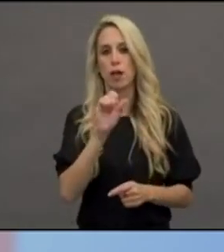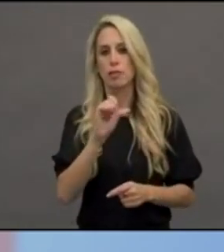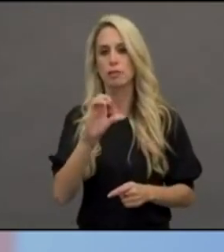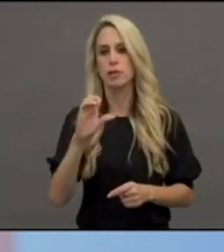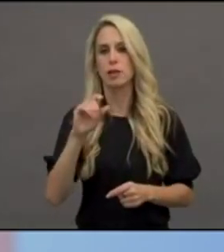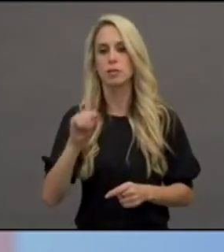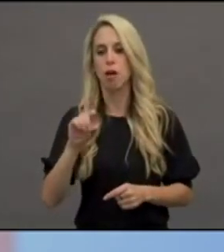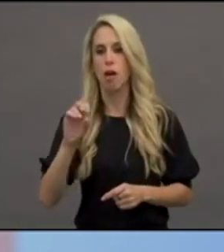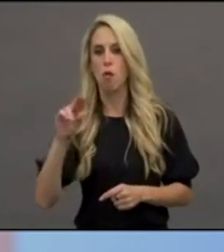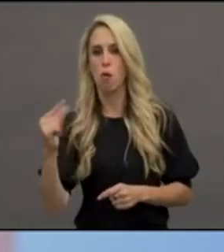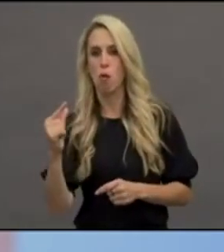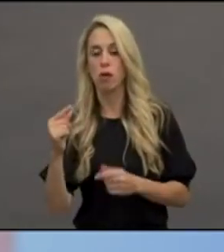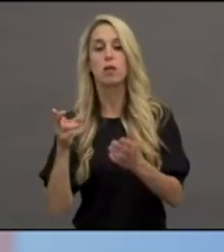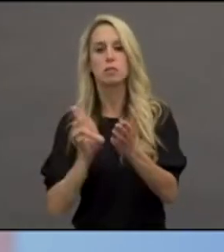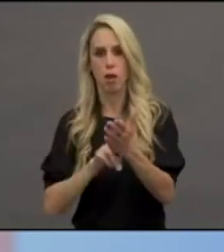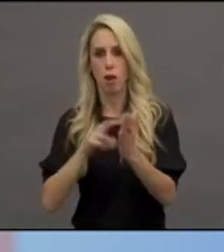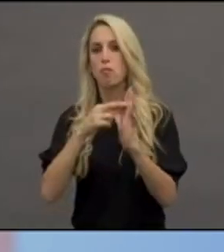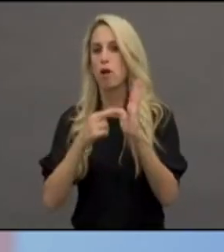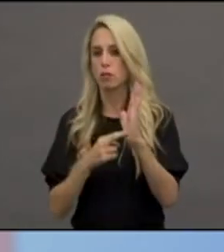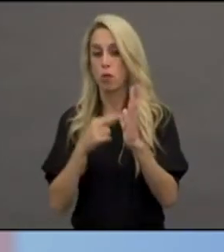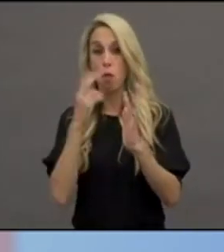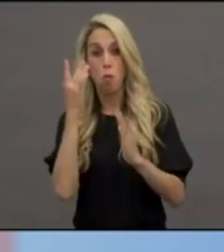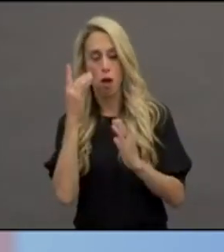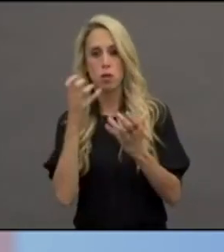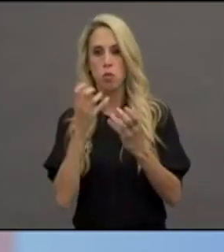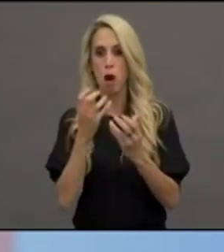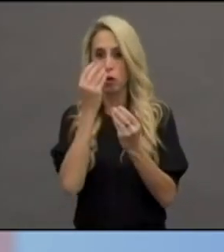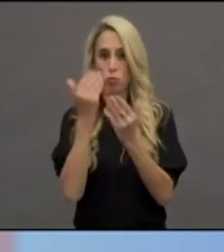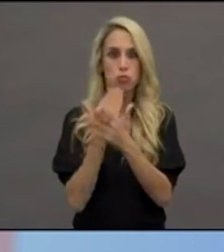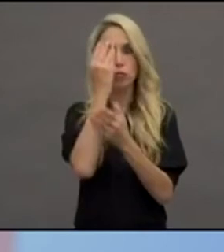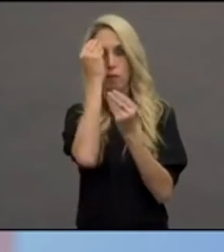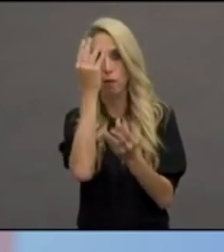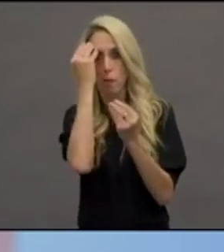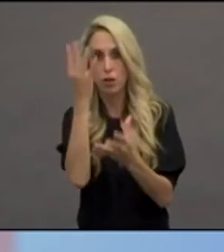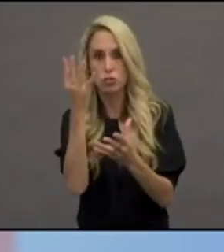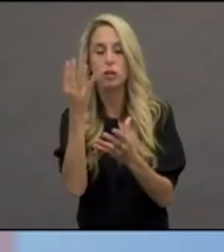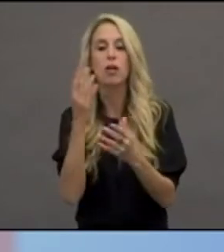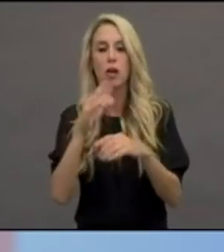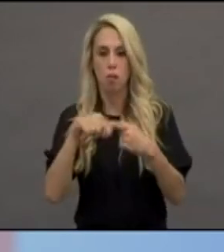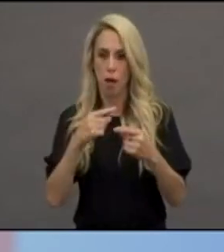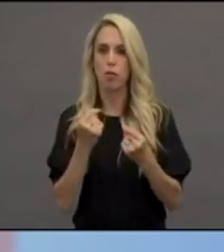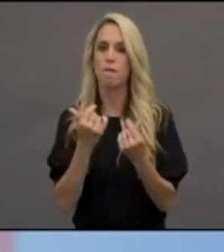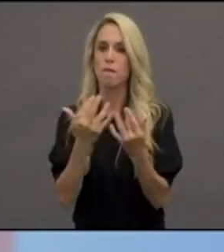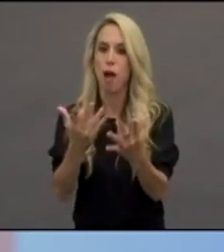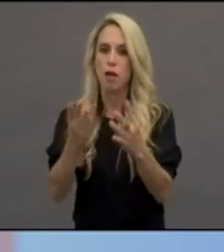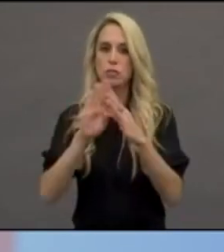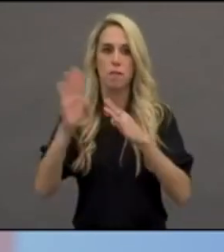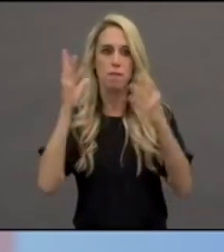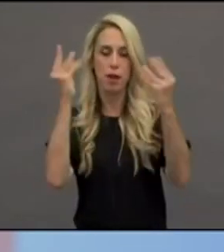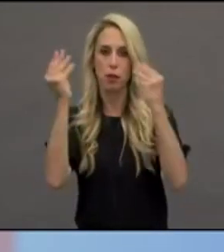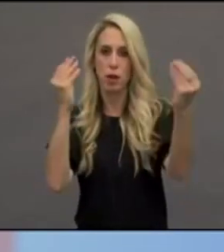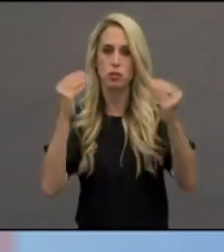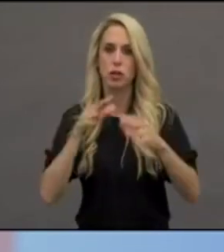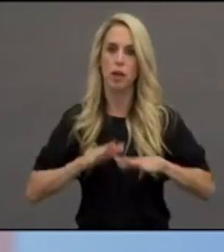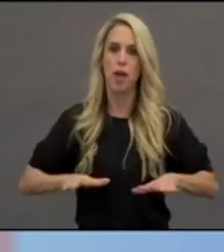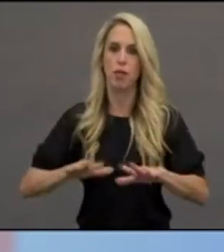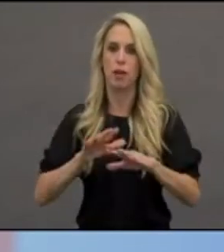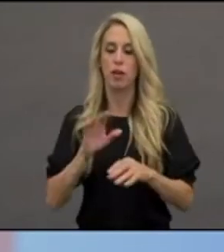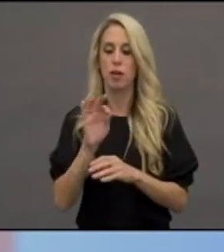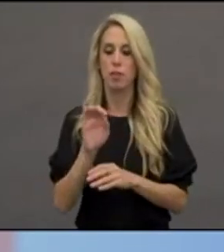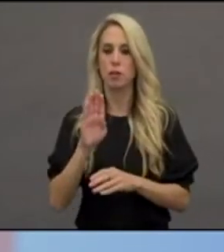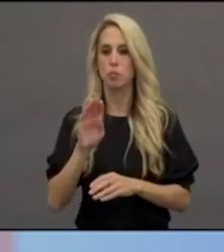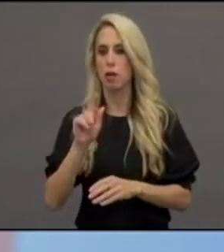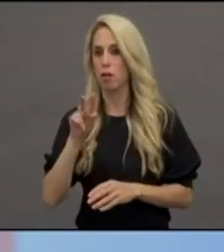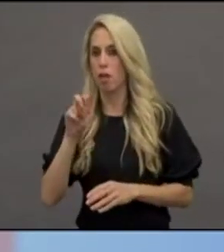alertscc.org and sign up so that you're getting the up-to-date information on fires and evacuations in our area. Facebook Live